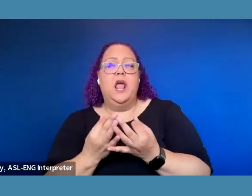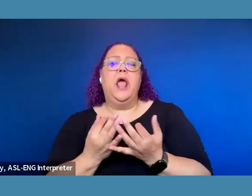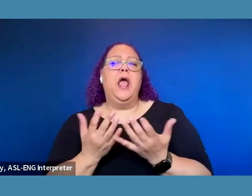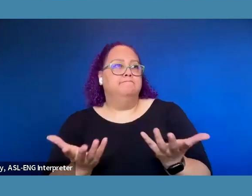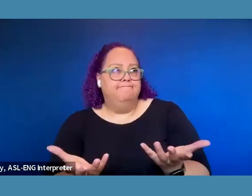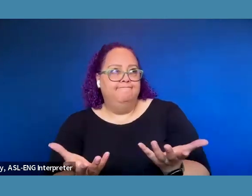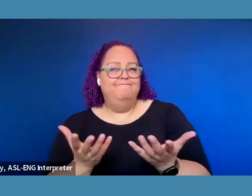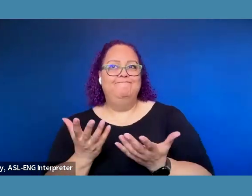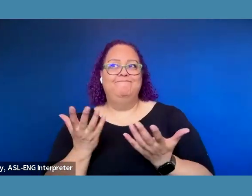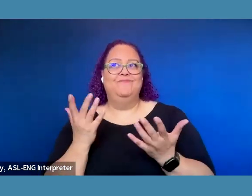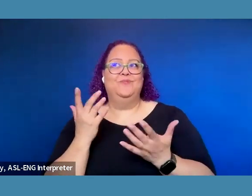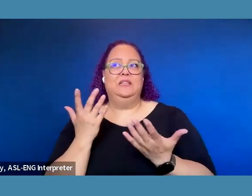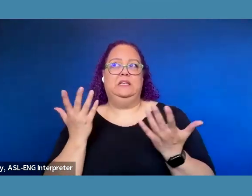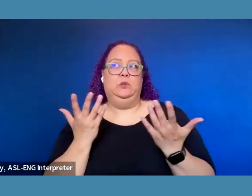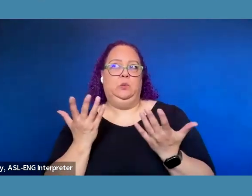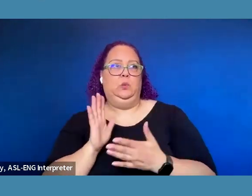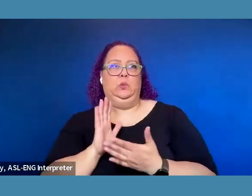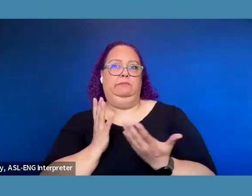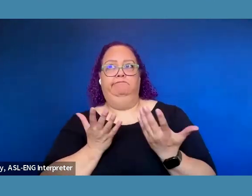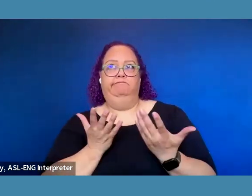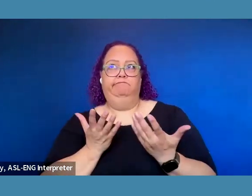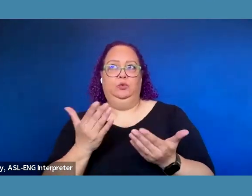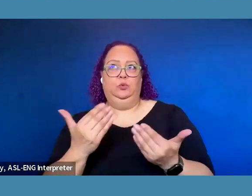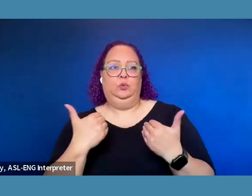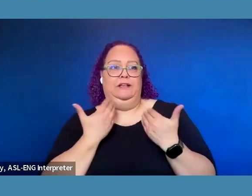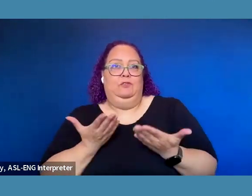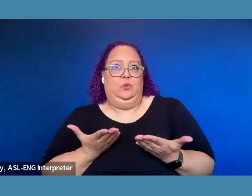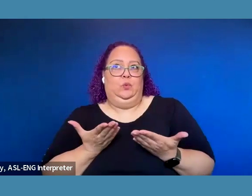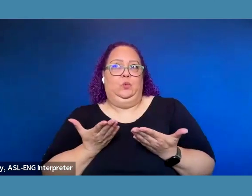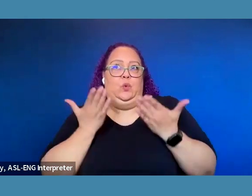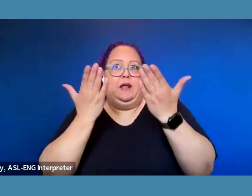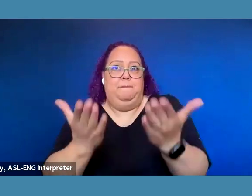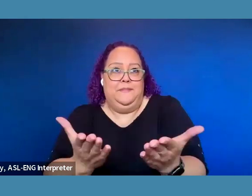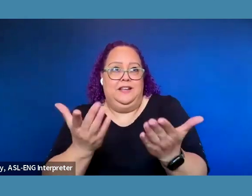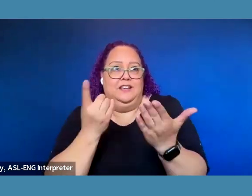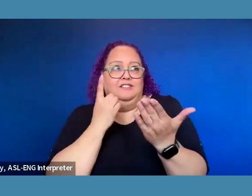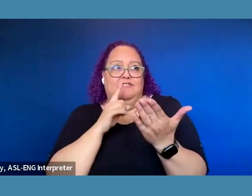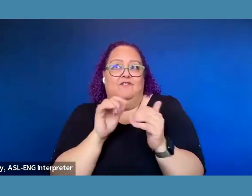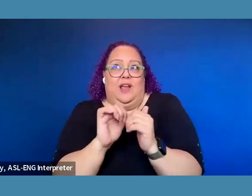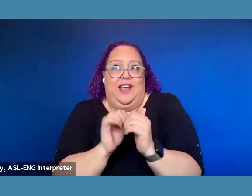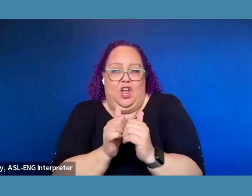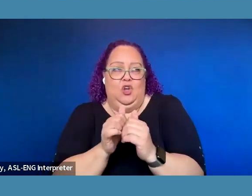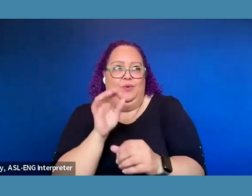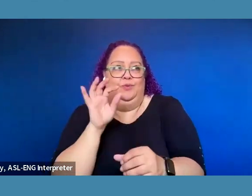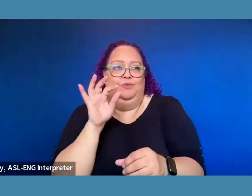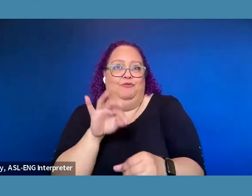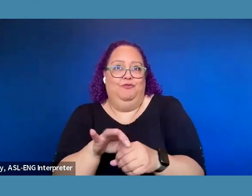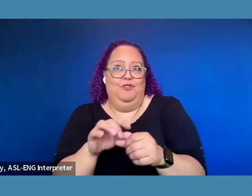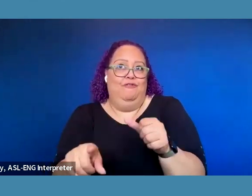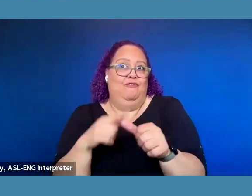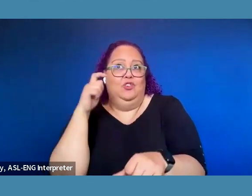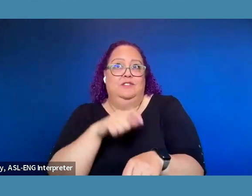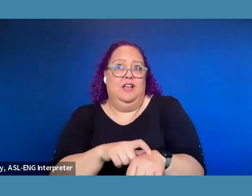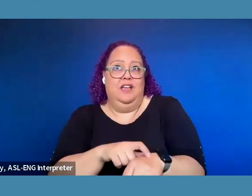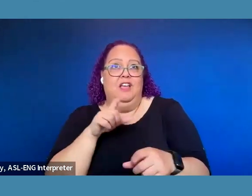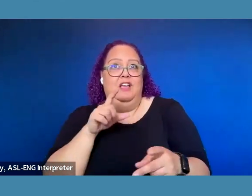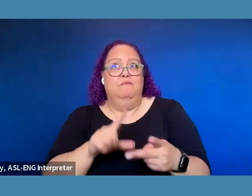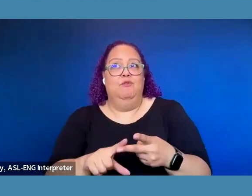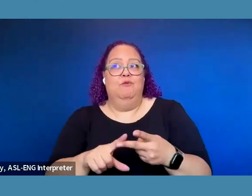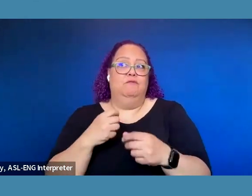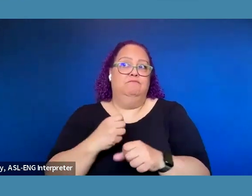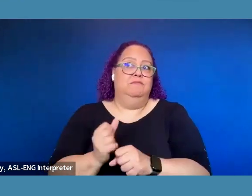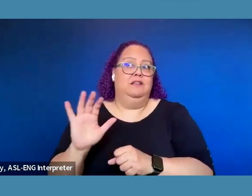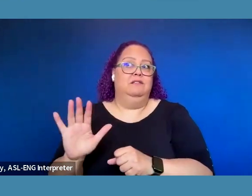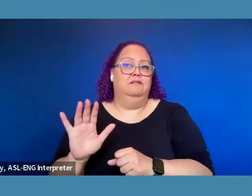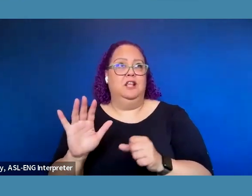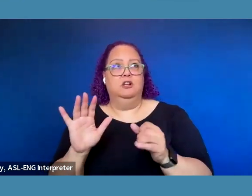recommend someone vote for the first time or make their own independent